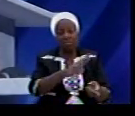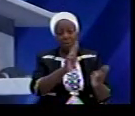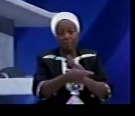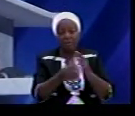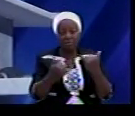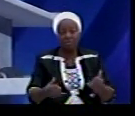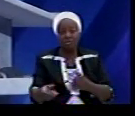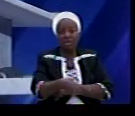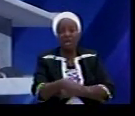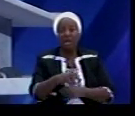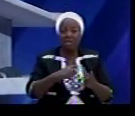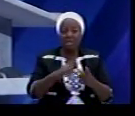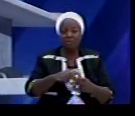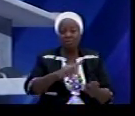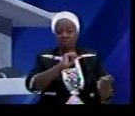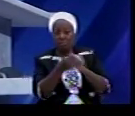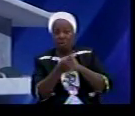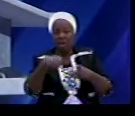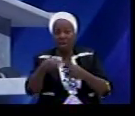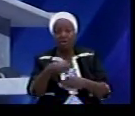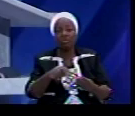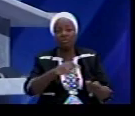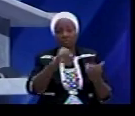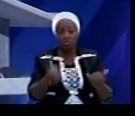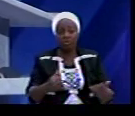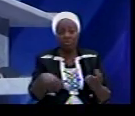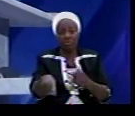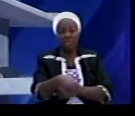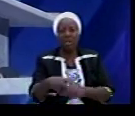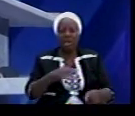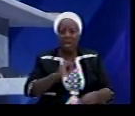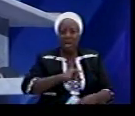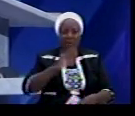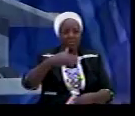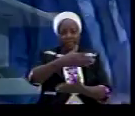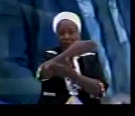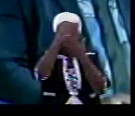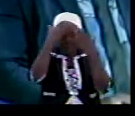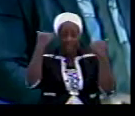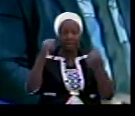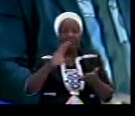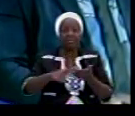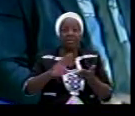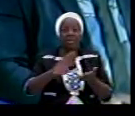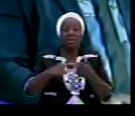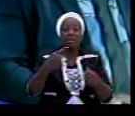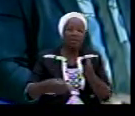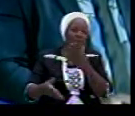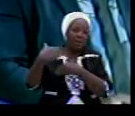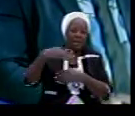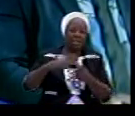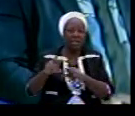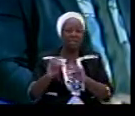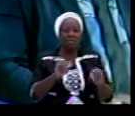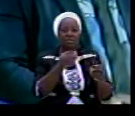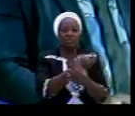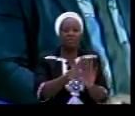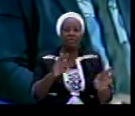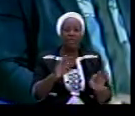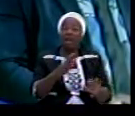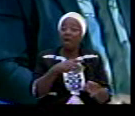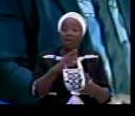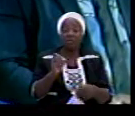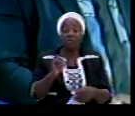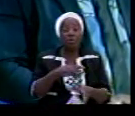today, I will forgive and forget the past. I will also set you free. And so all this